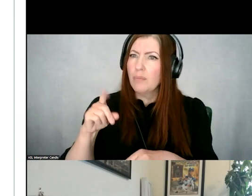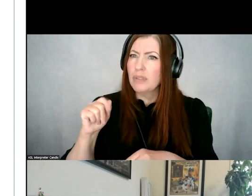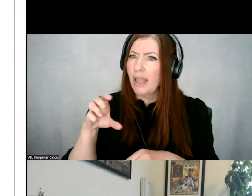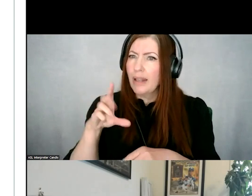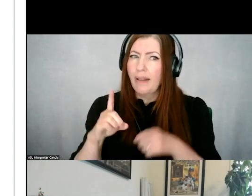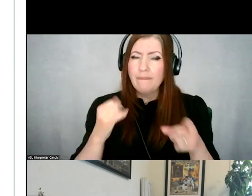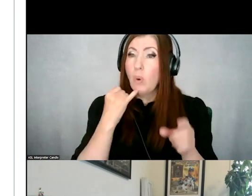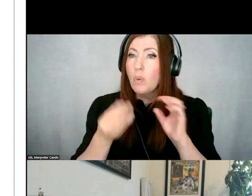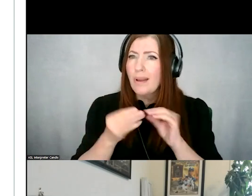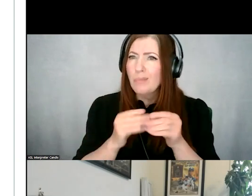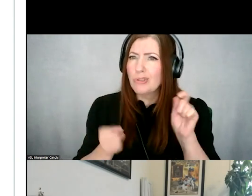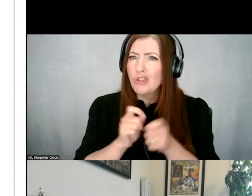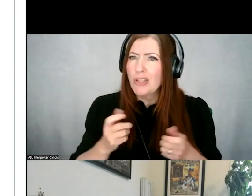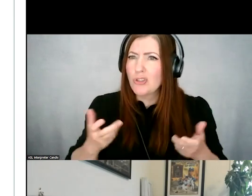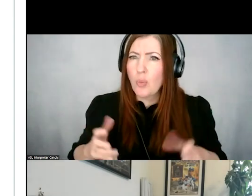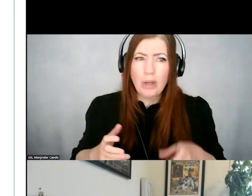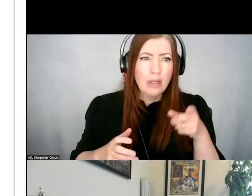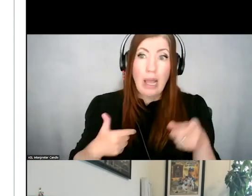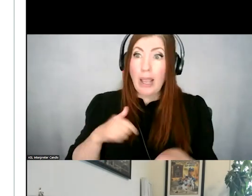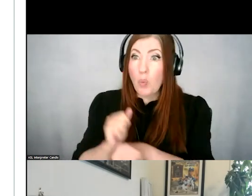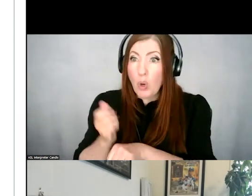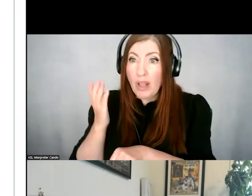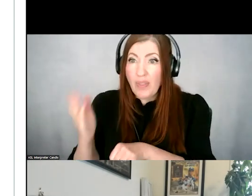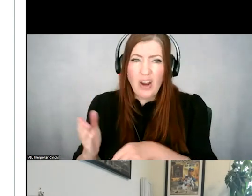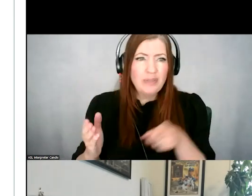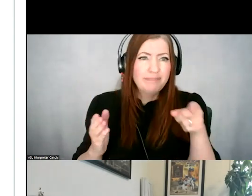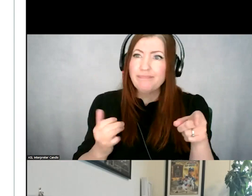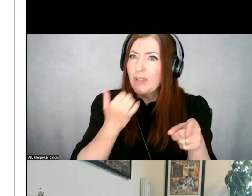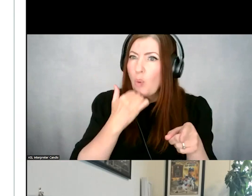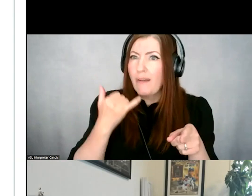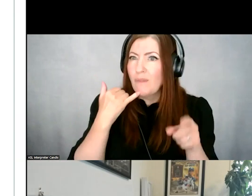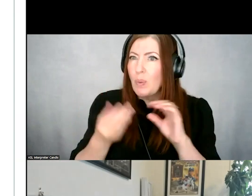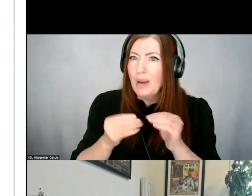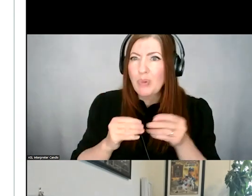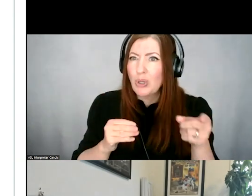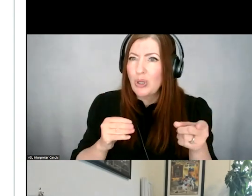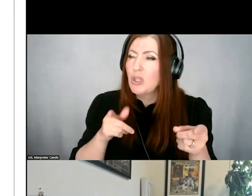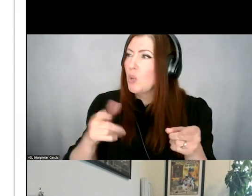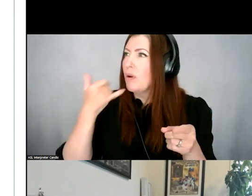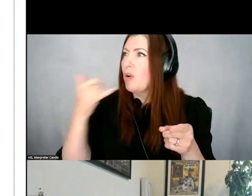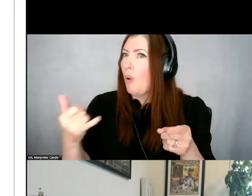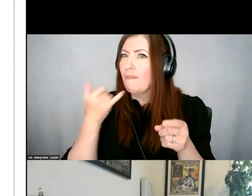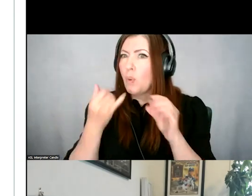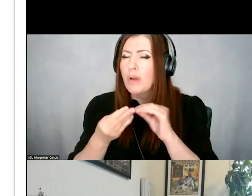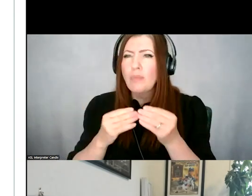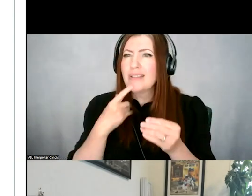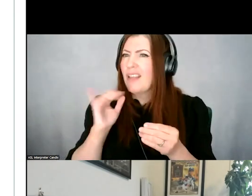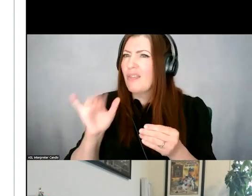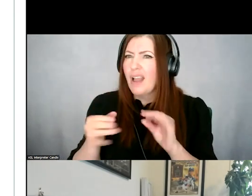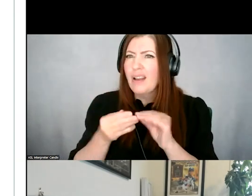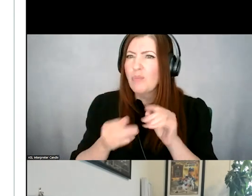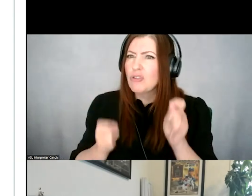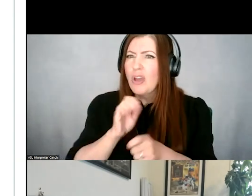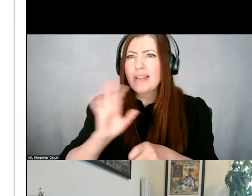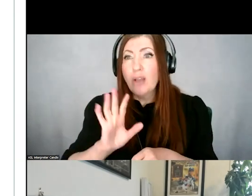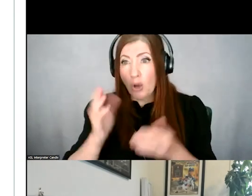you happen to know because you work there, or you've called the line recently and it says that it has changed, please